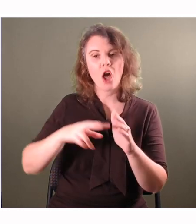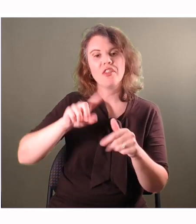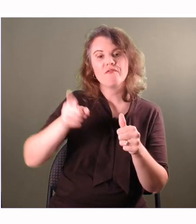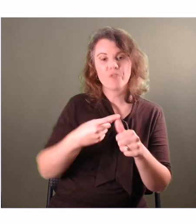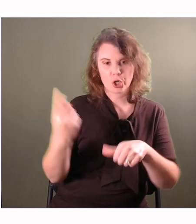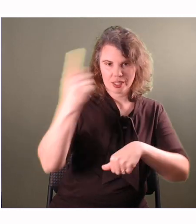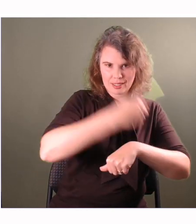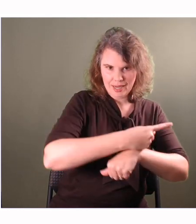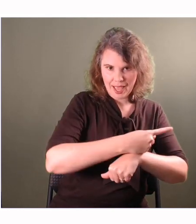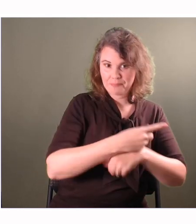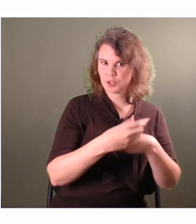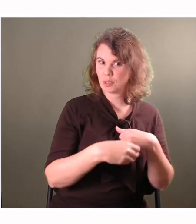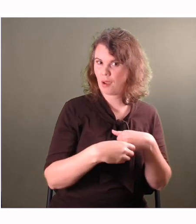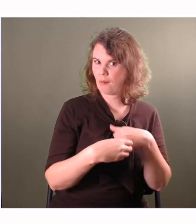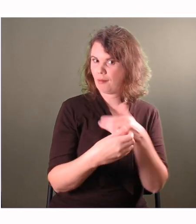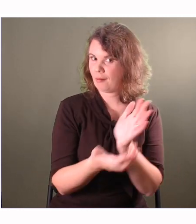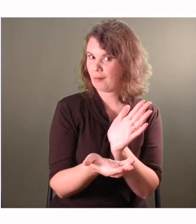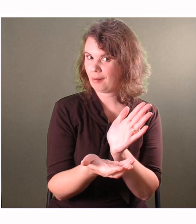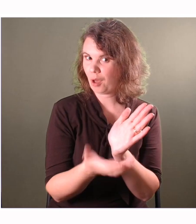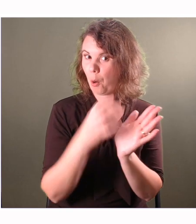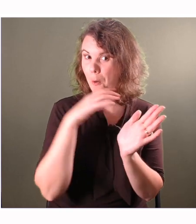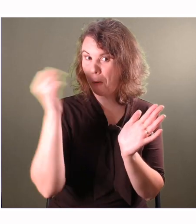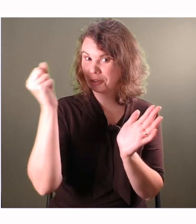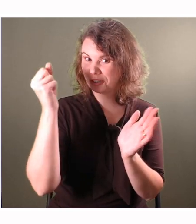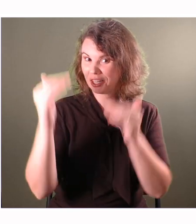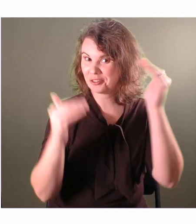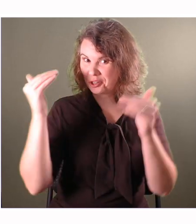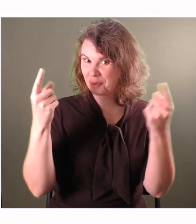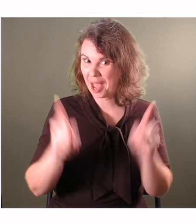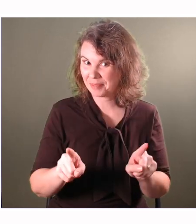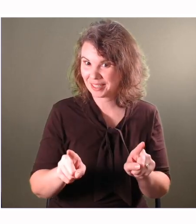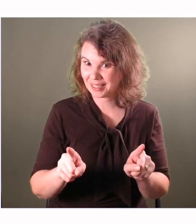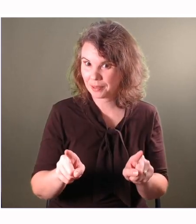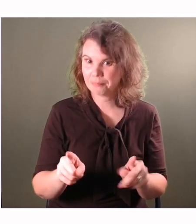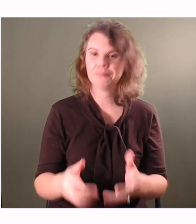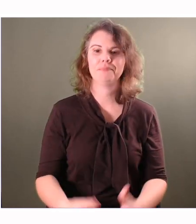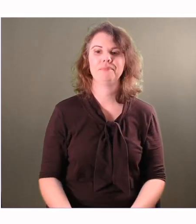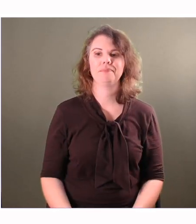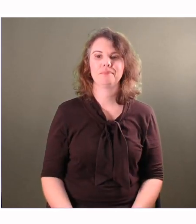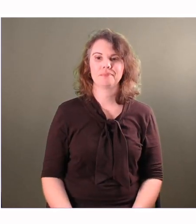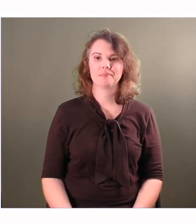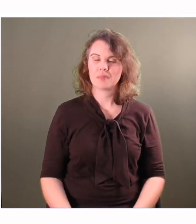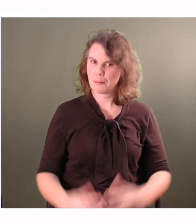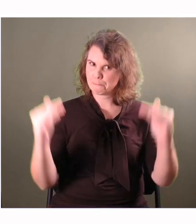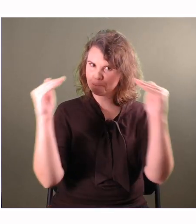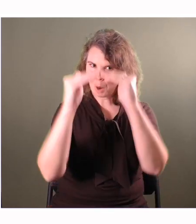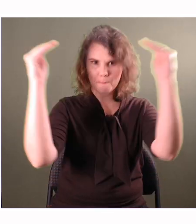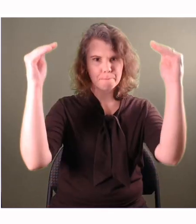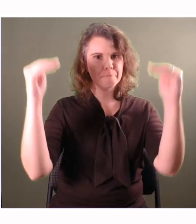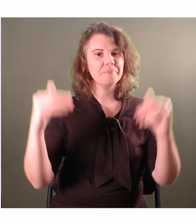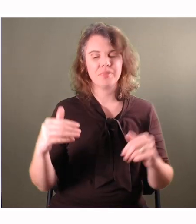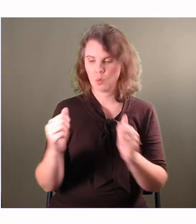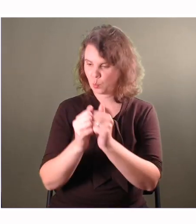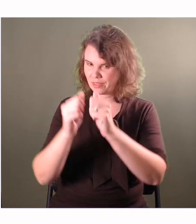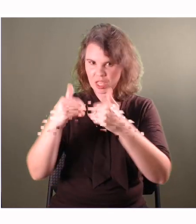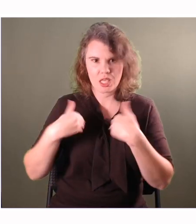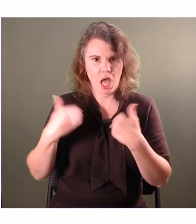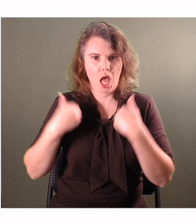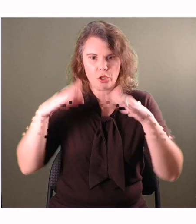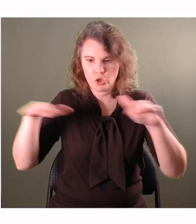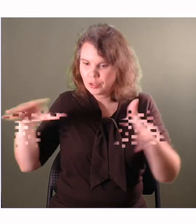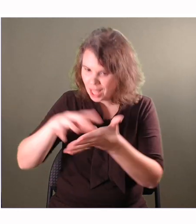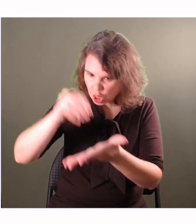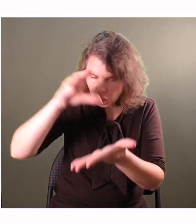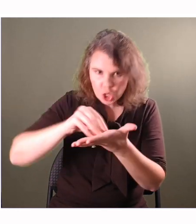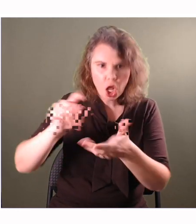presented you. Let's see what happens with the older adults. Bing, right up there with the children. They've learned it